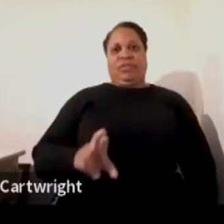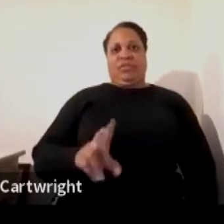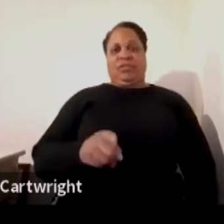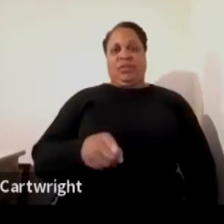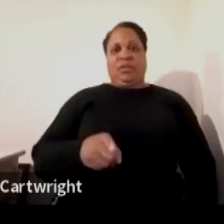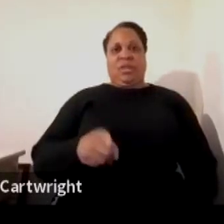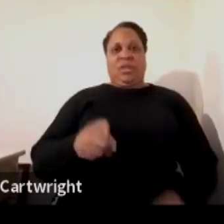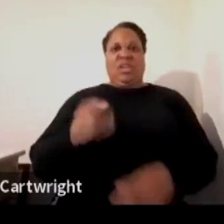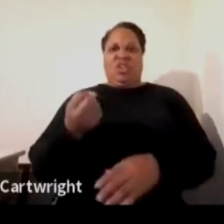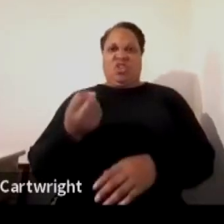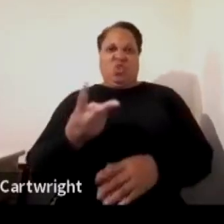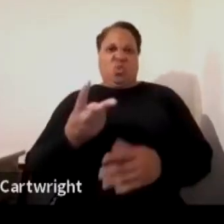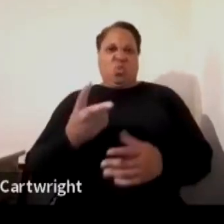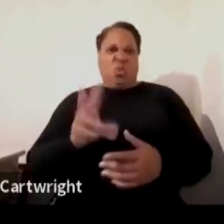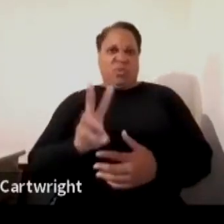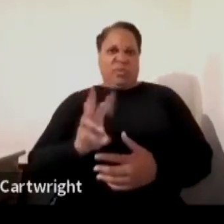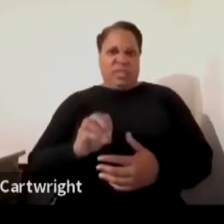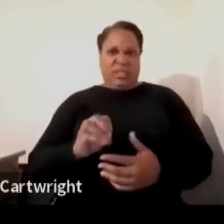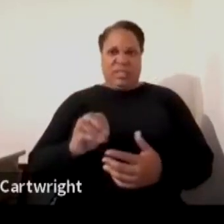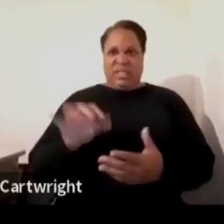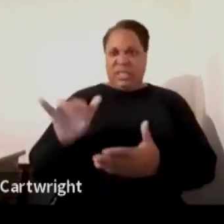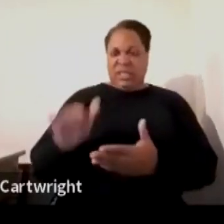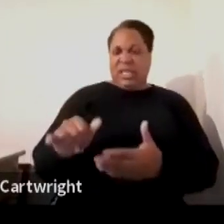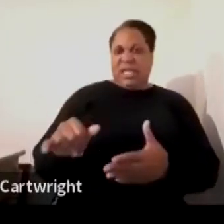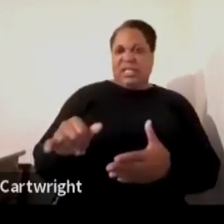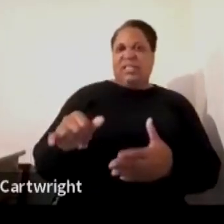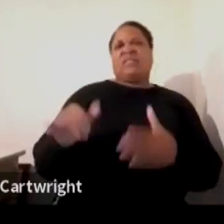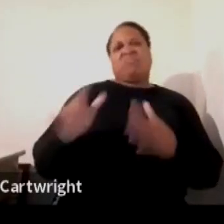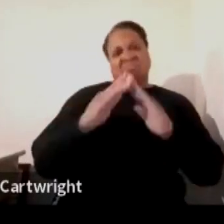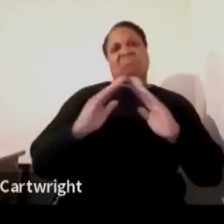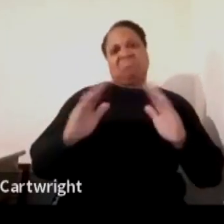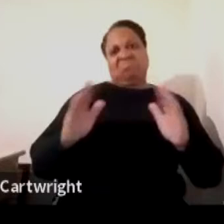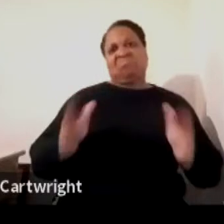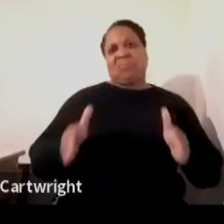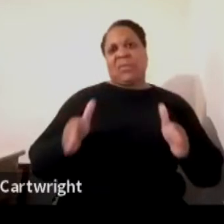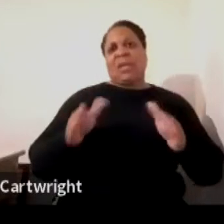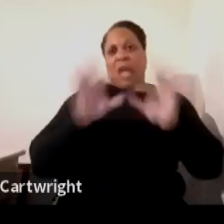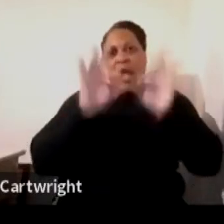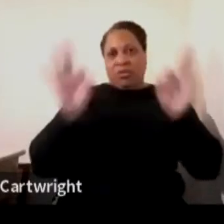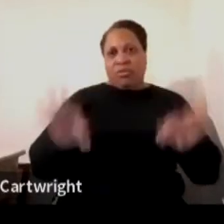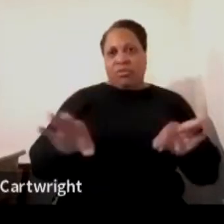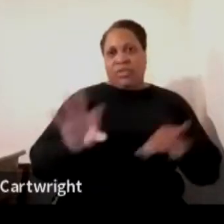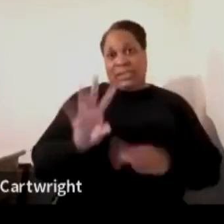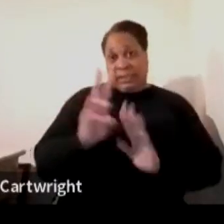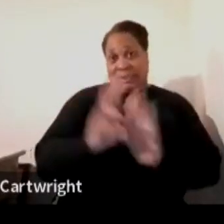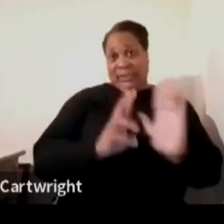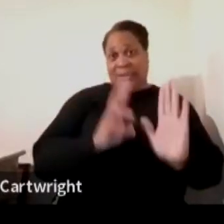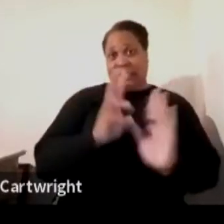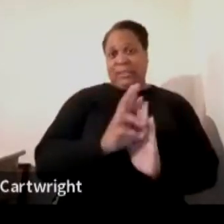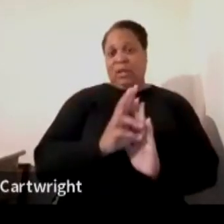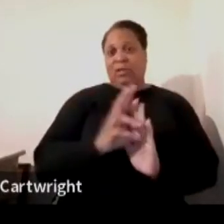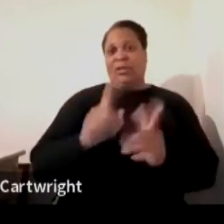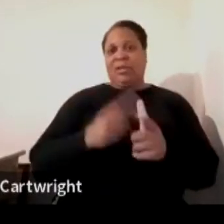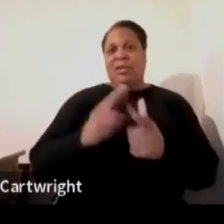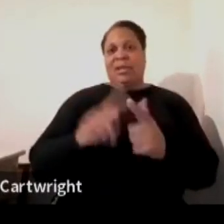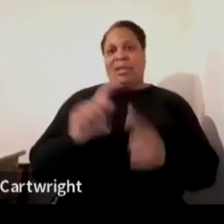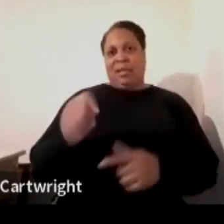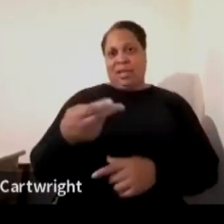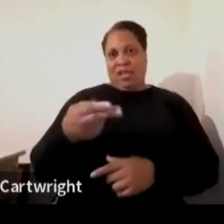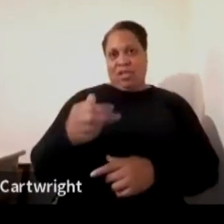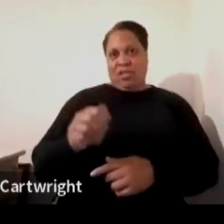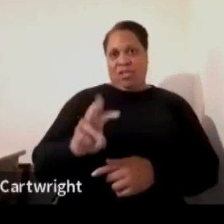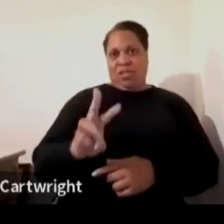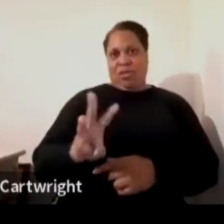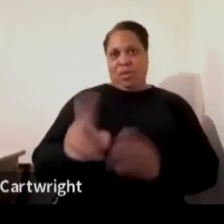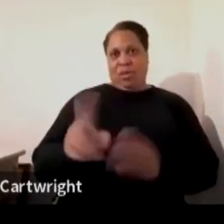temperature of the household fridge anyway. And you for 6 hours to allow it to thaw, and then you add the